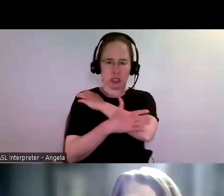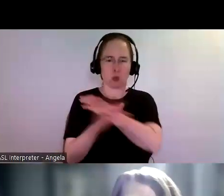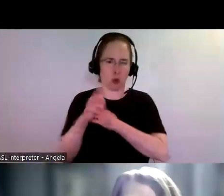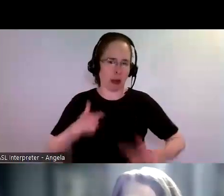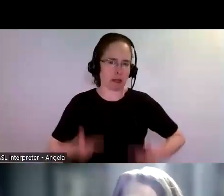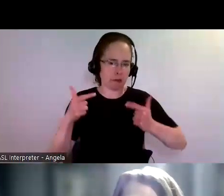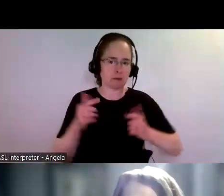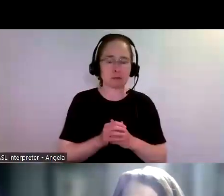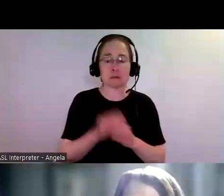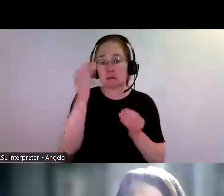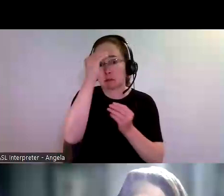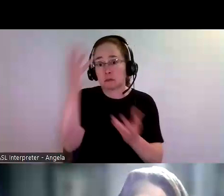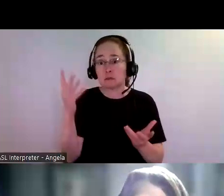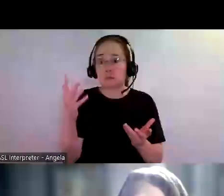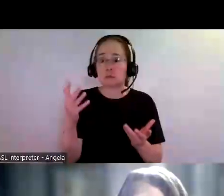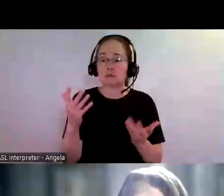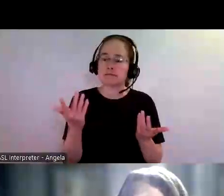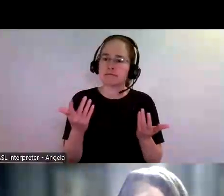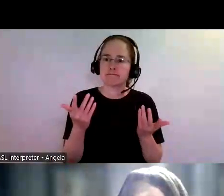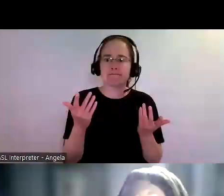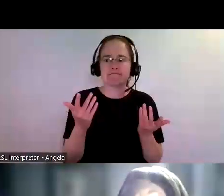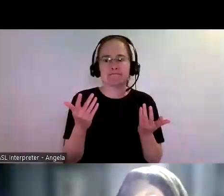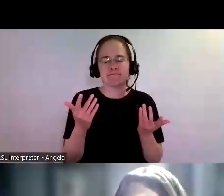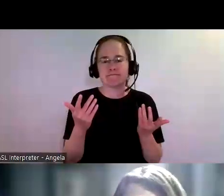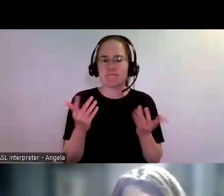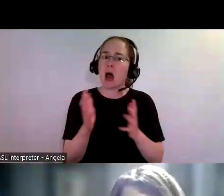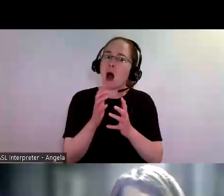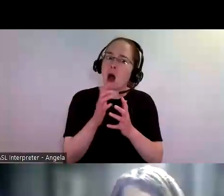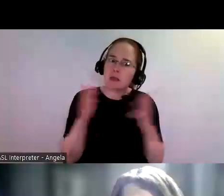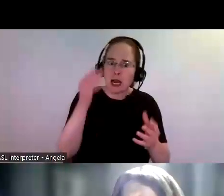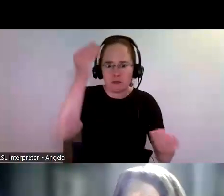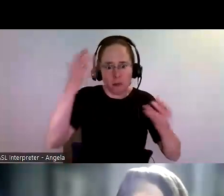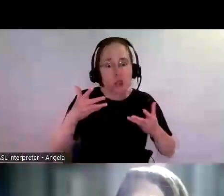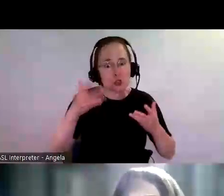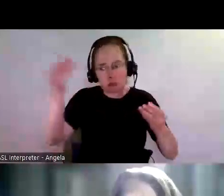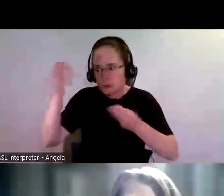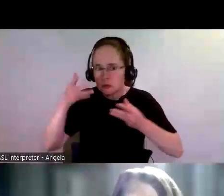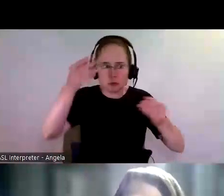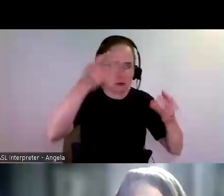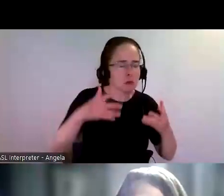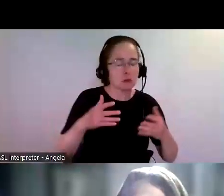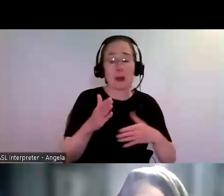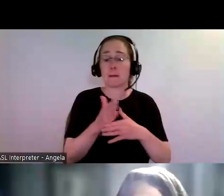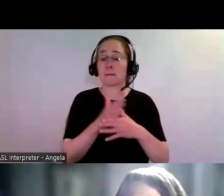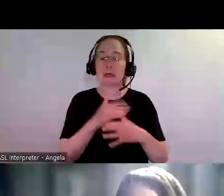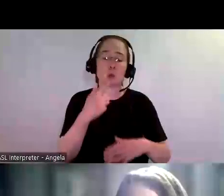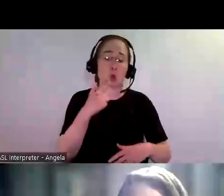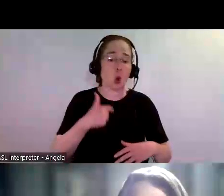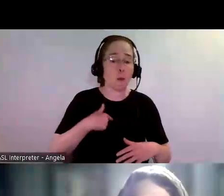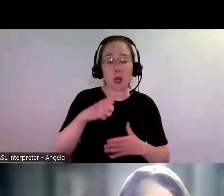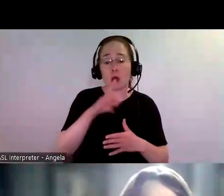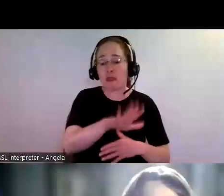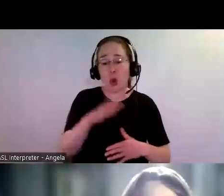that I was met with a lot of information, and people shared with me knowledge that they